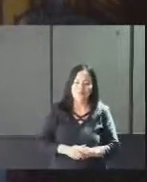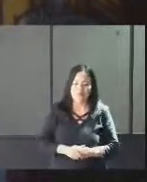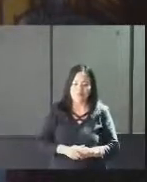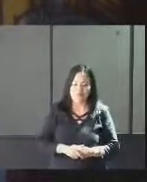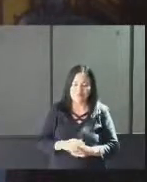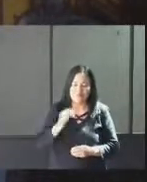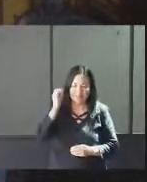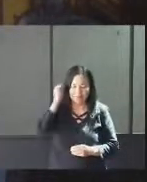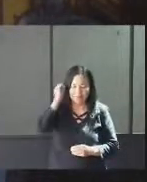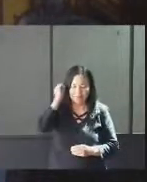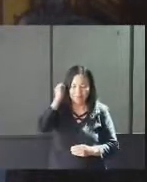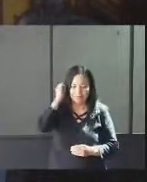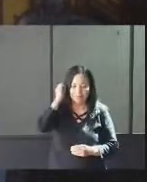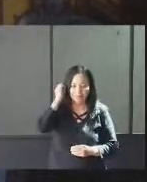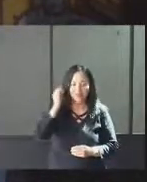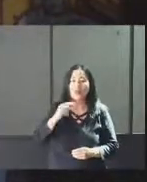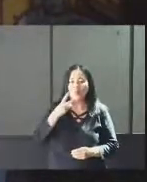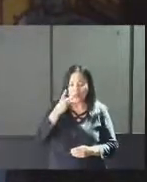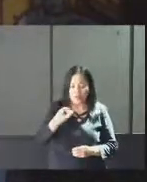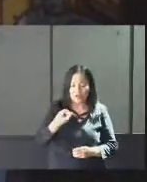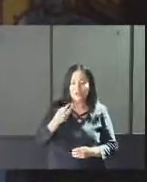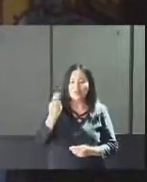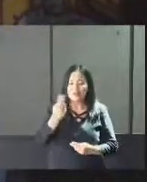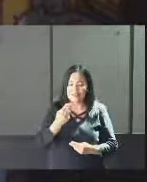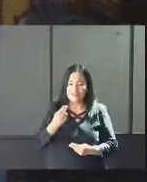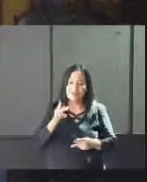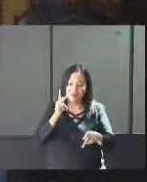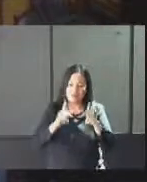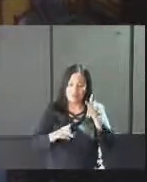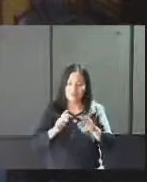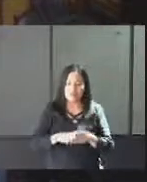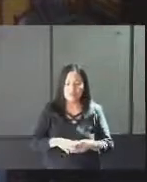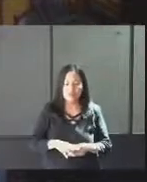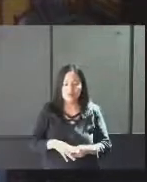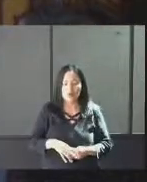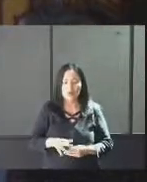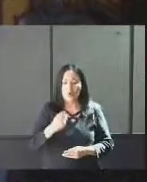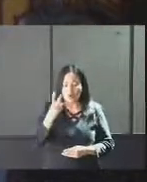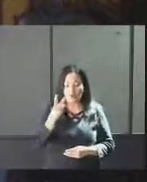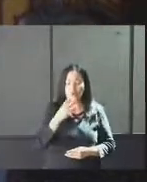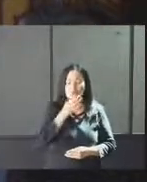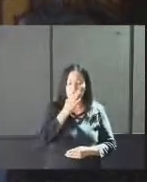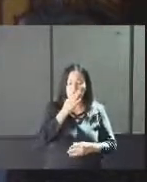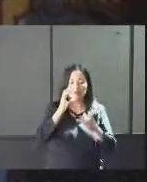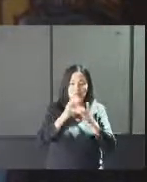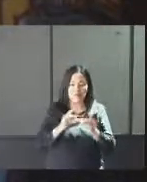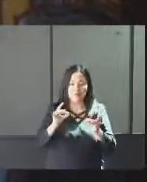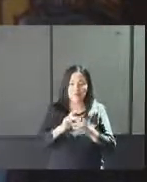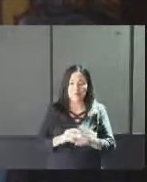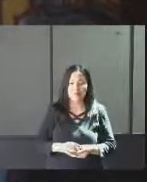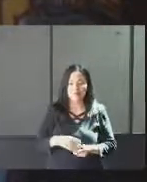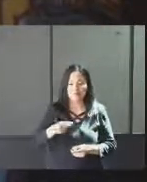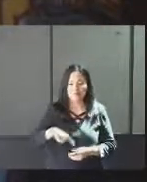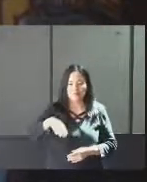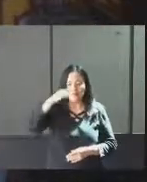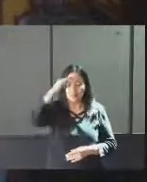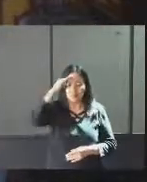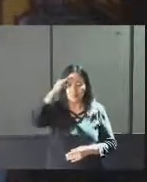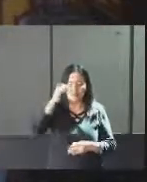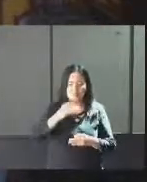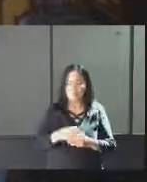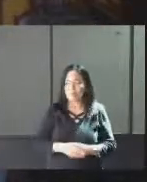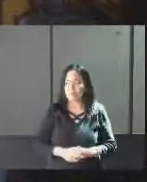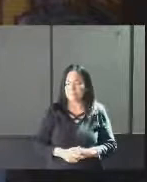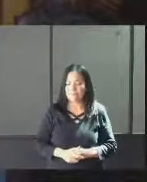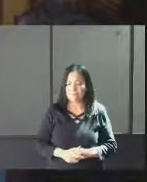And this Forum on Cities and Territories of Peace is committed to that. So in 2 minutes, As